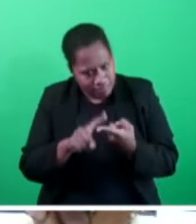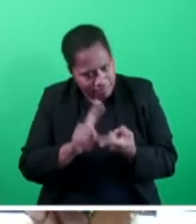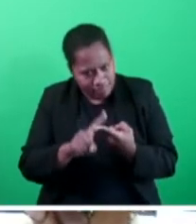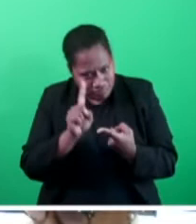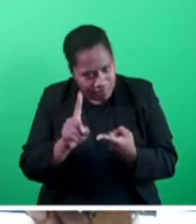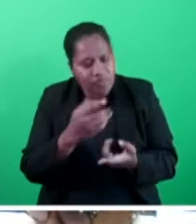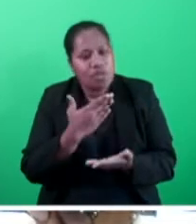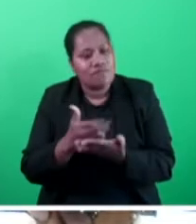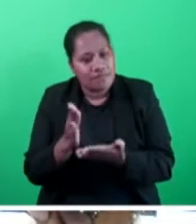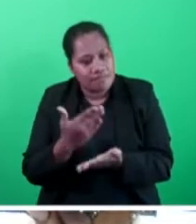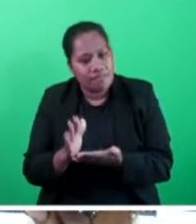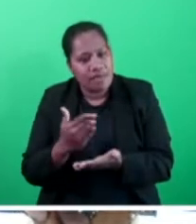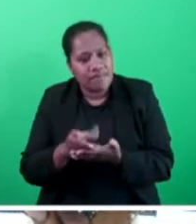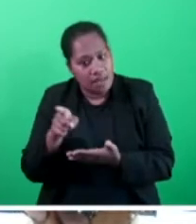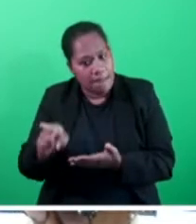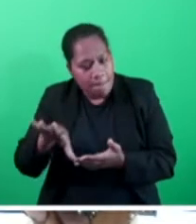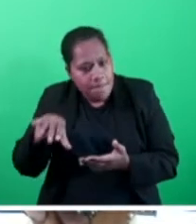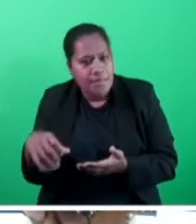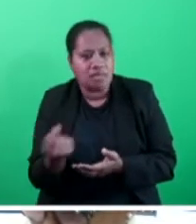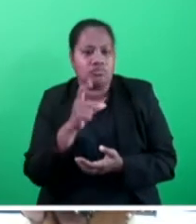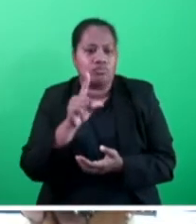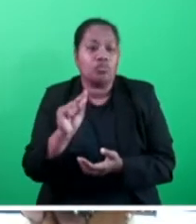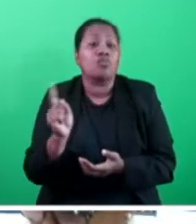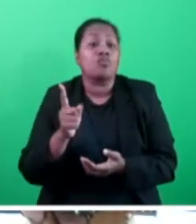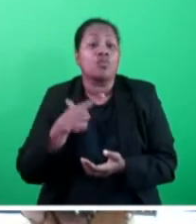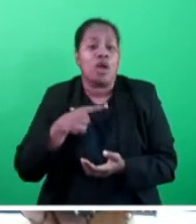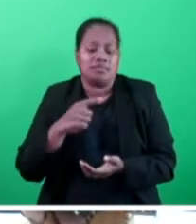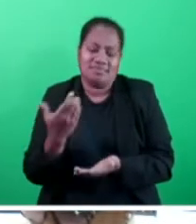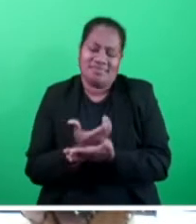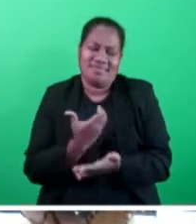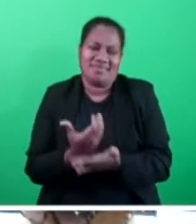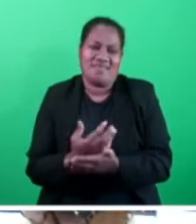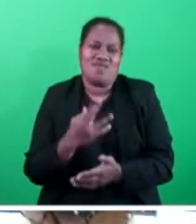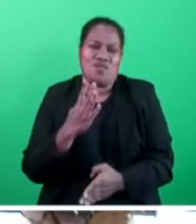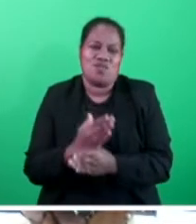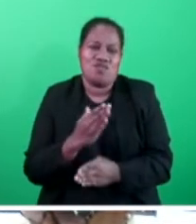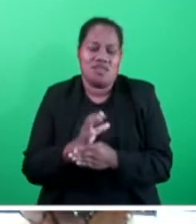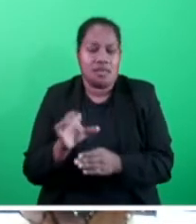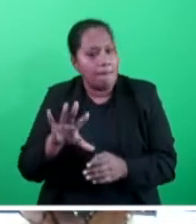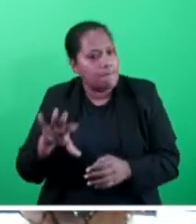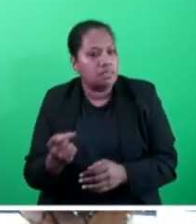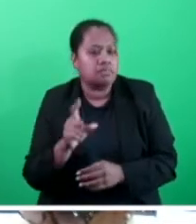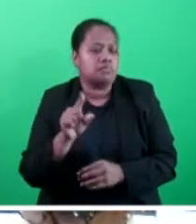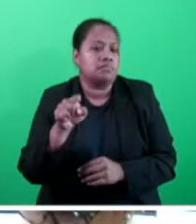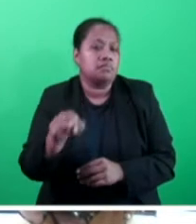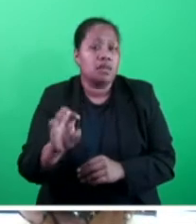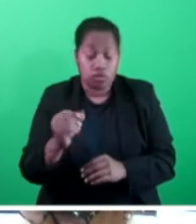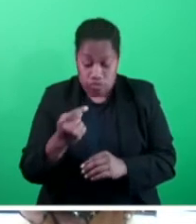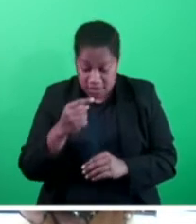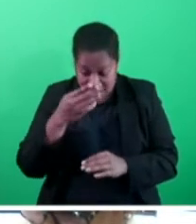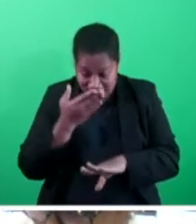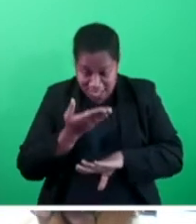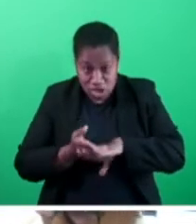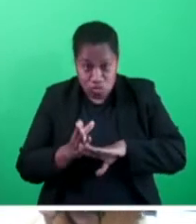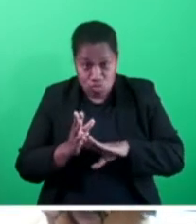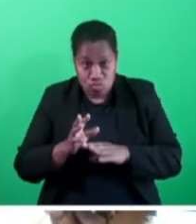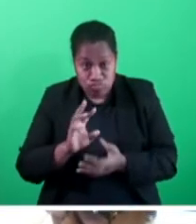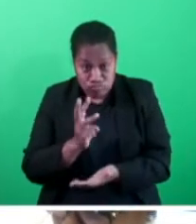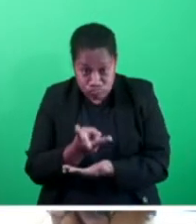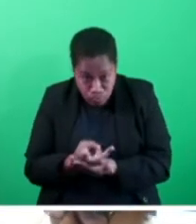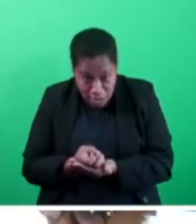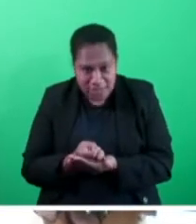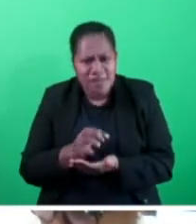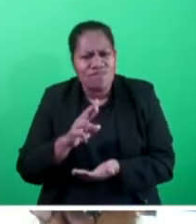in itself is compulsory savings for the workers. Mr. Speaker said, the new national minimum wage has given